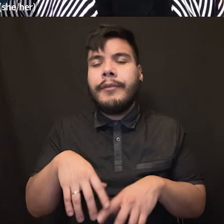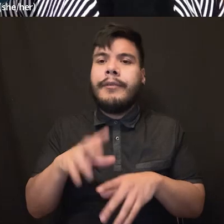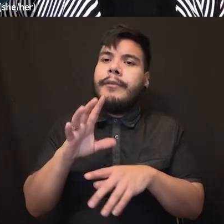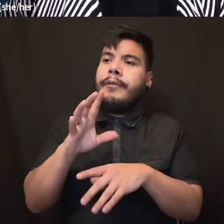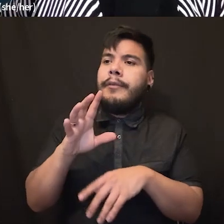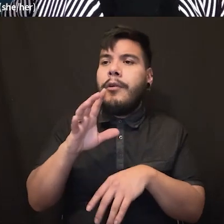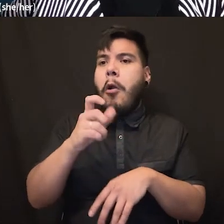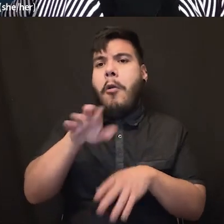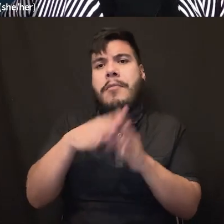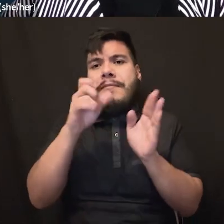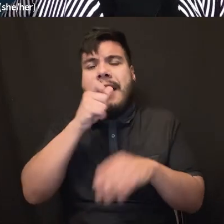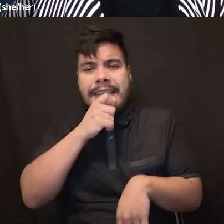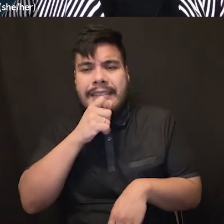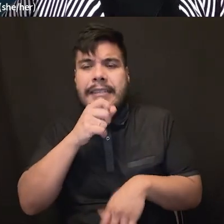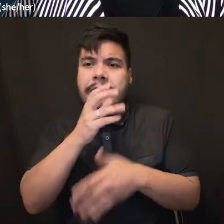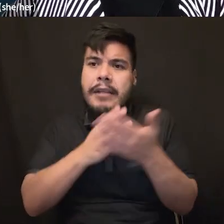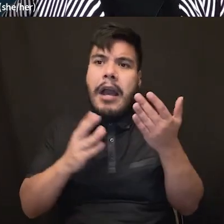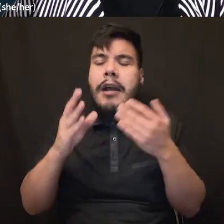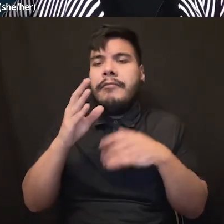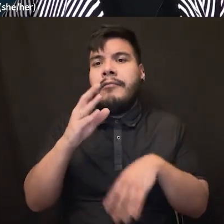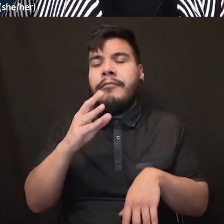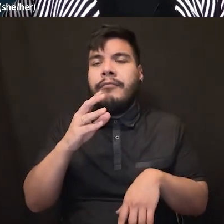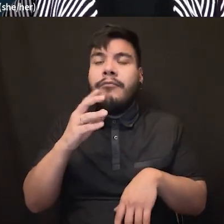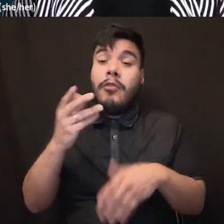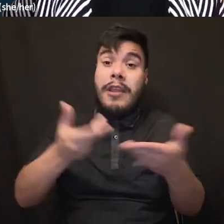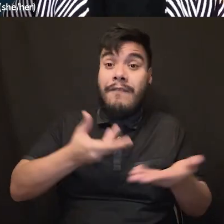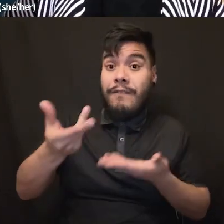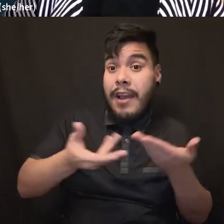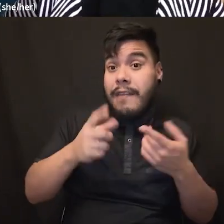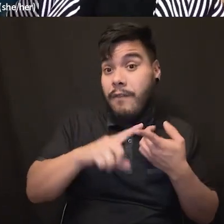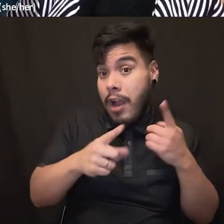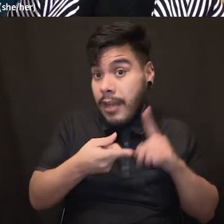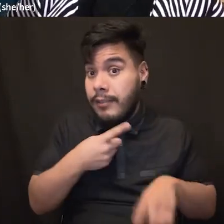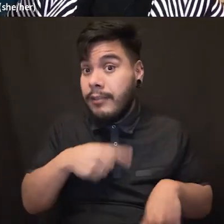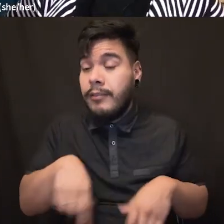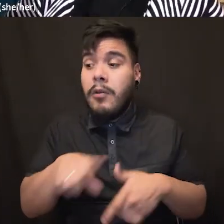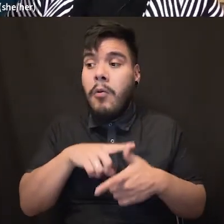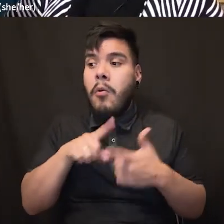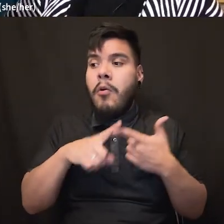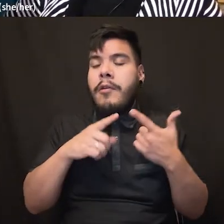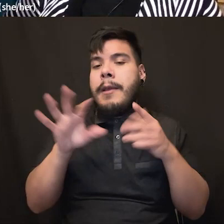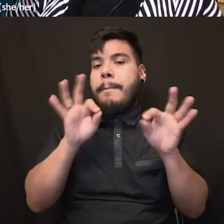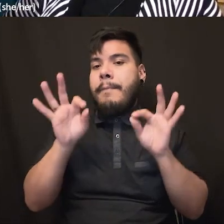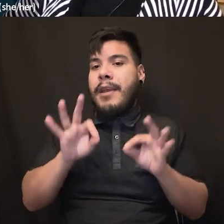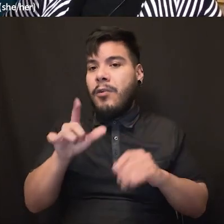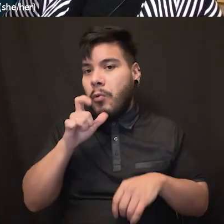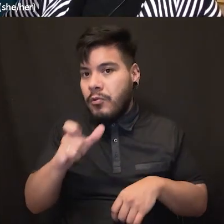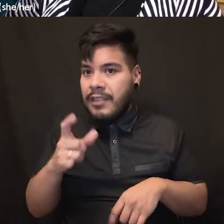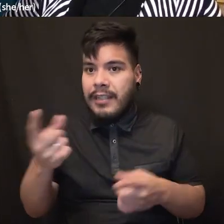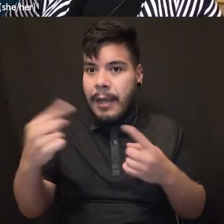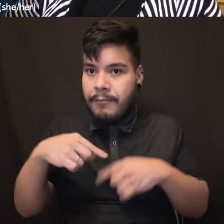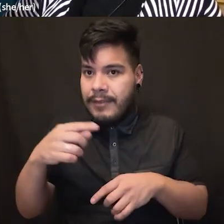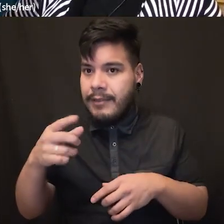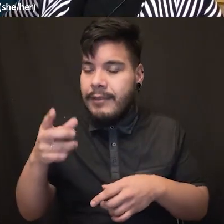only, you know, they invite their friends, or they even like curate who is coming to see them.